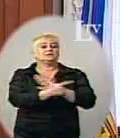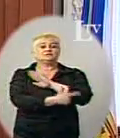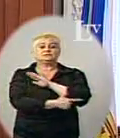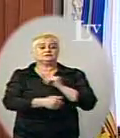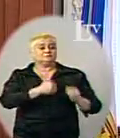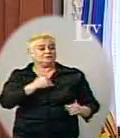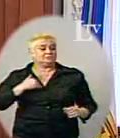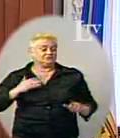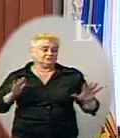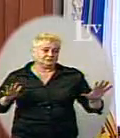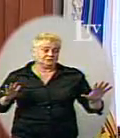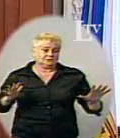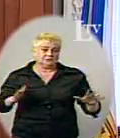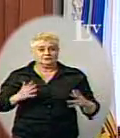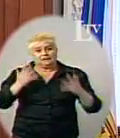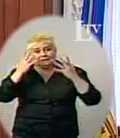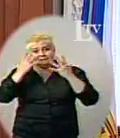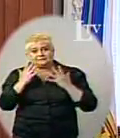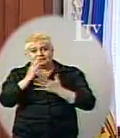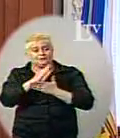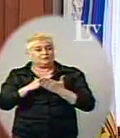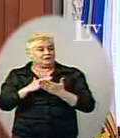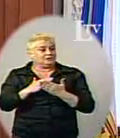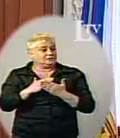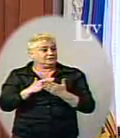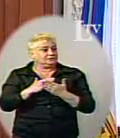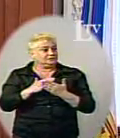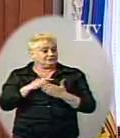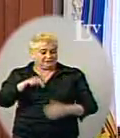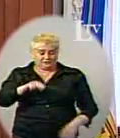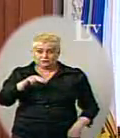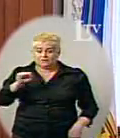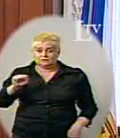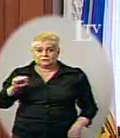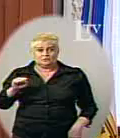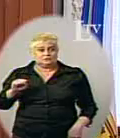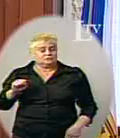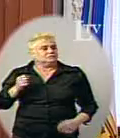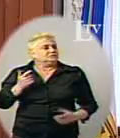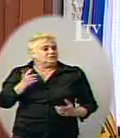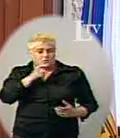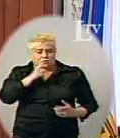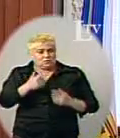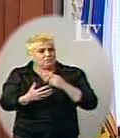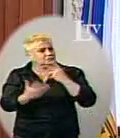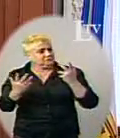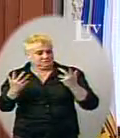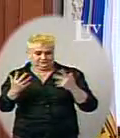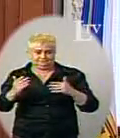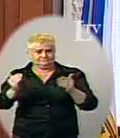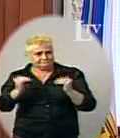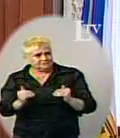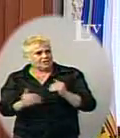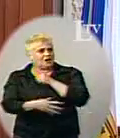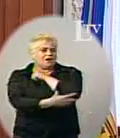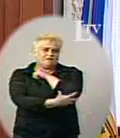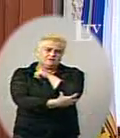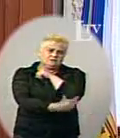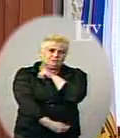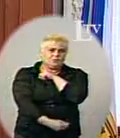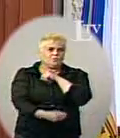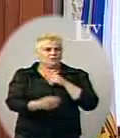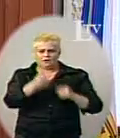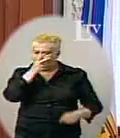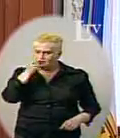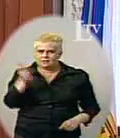sad reality that the most disadvantaged in our society too often suffer poor health and inferior